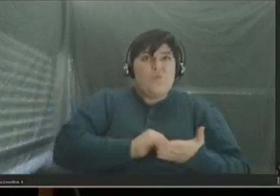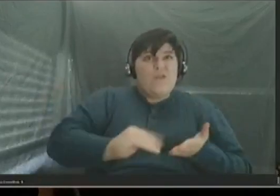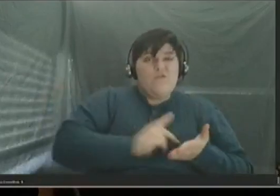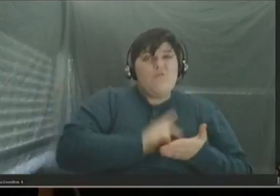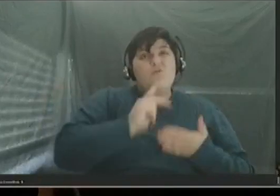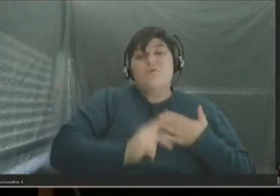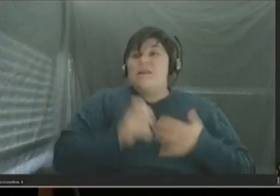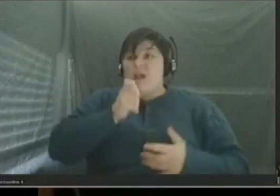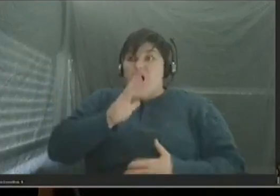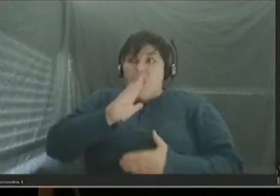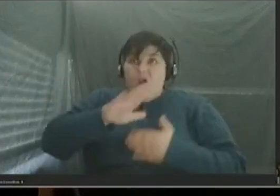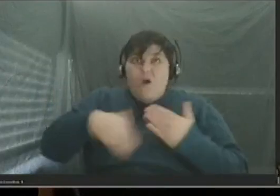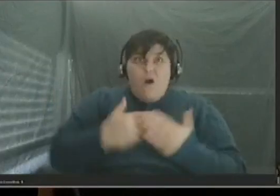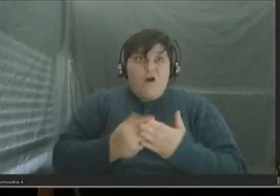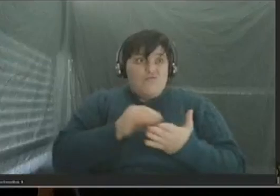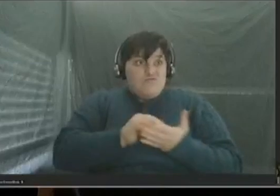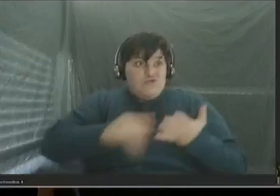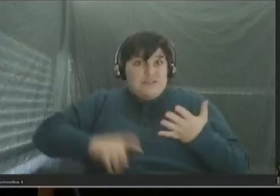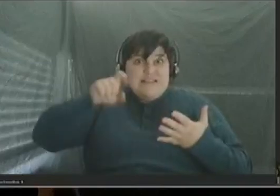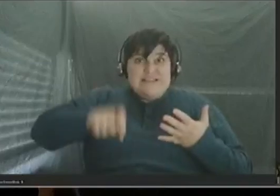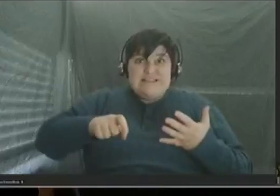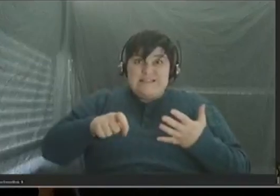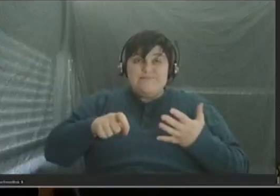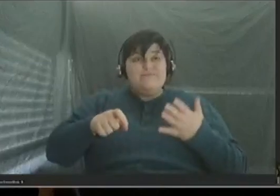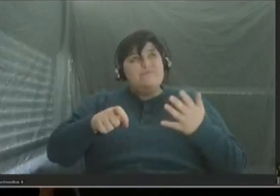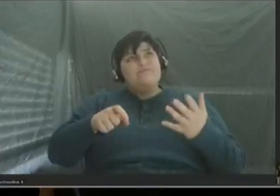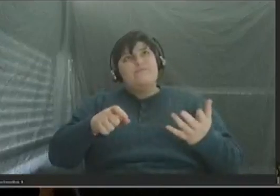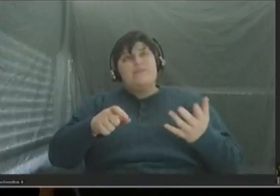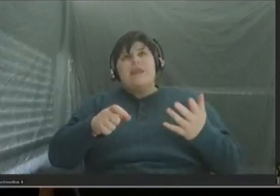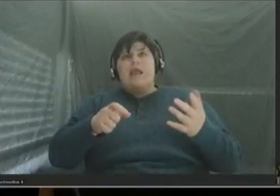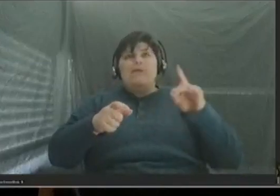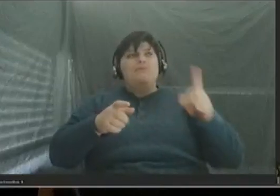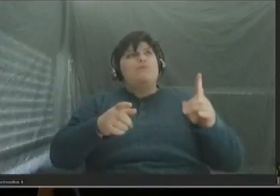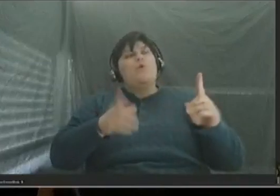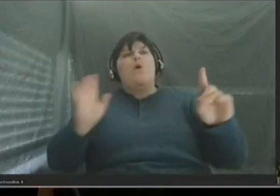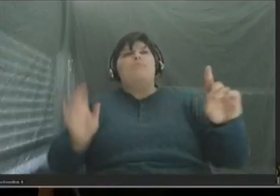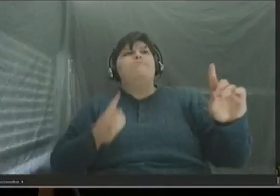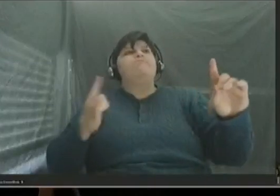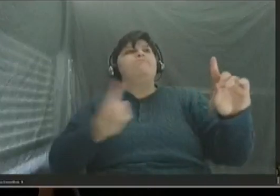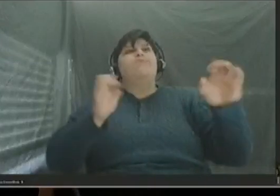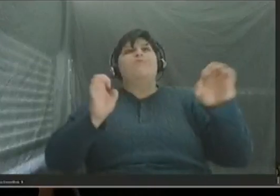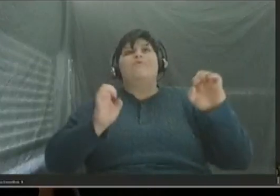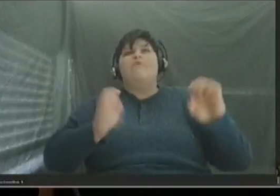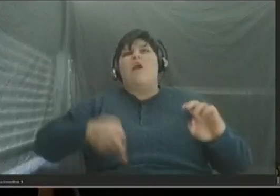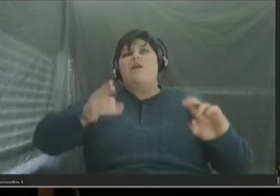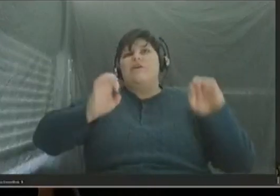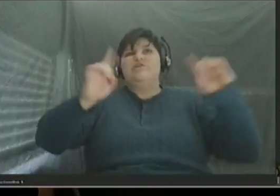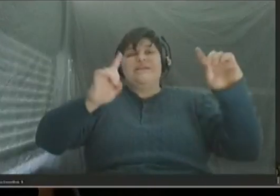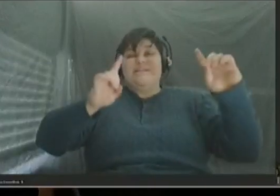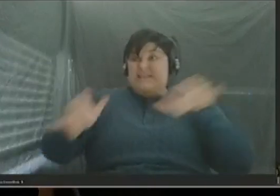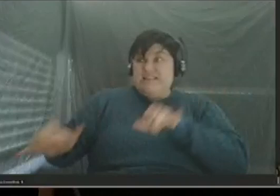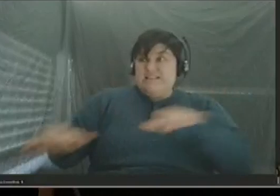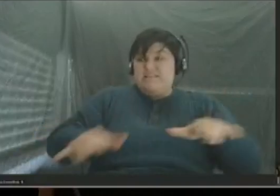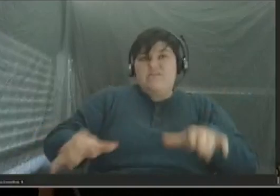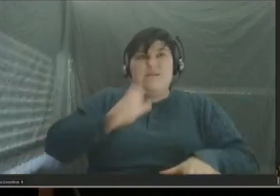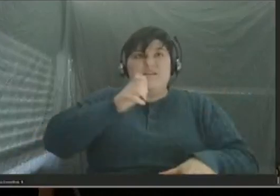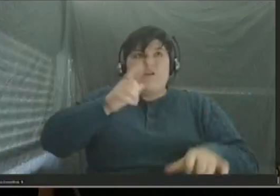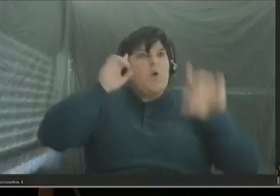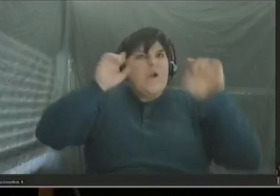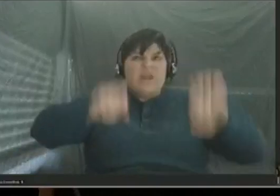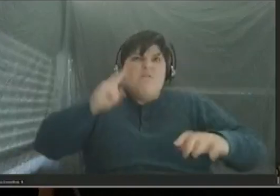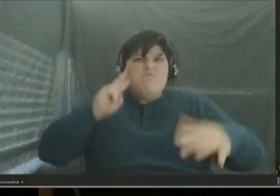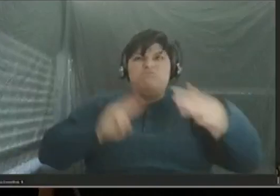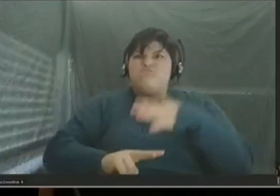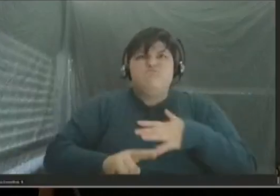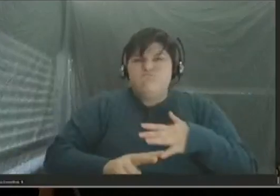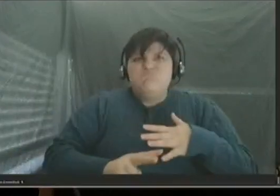student's path to higher education is linear or predictable, especially for children of our disabled veterans